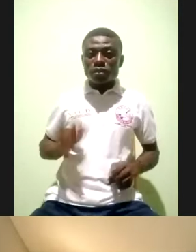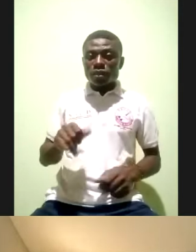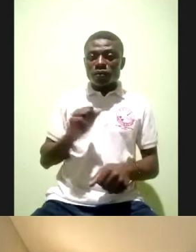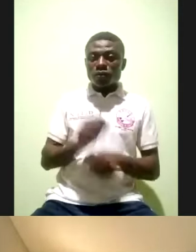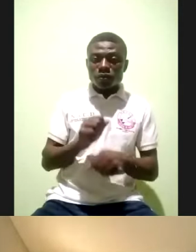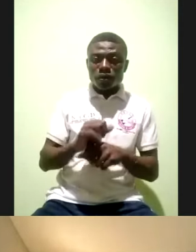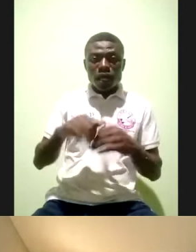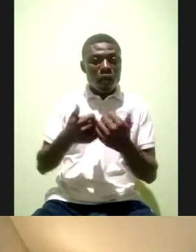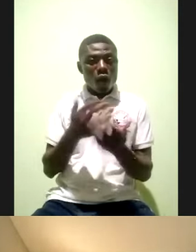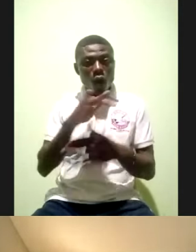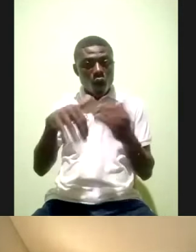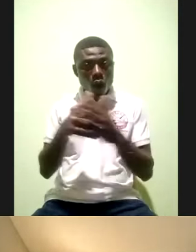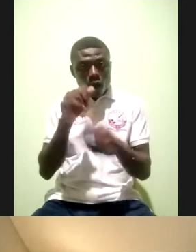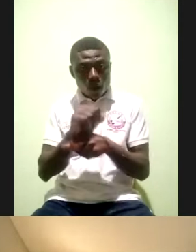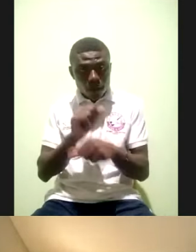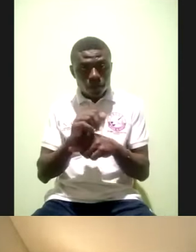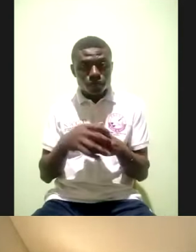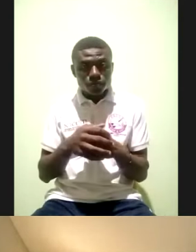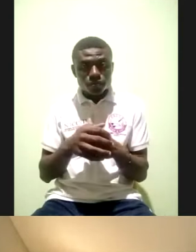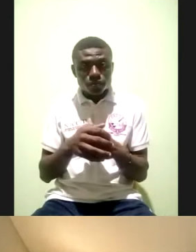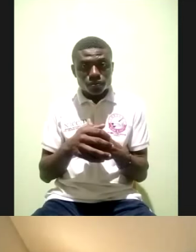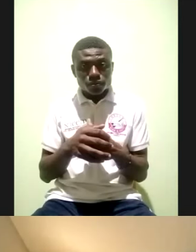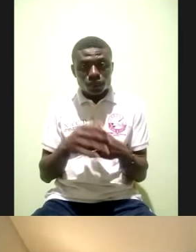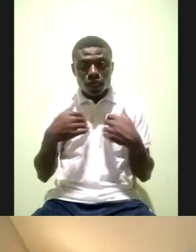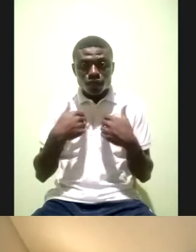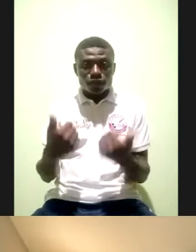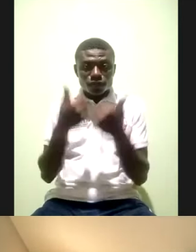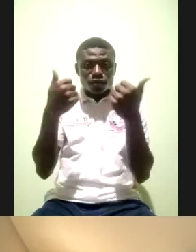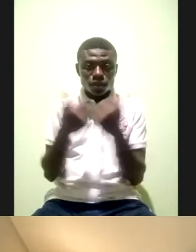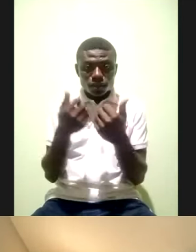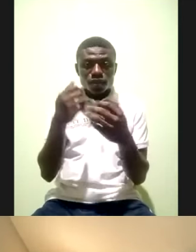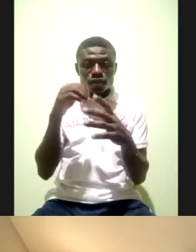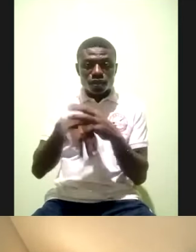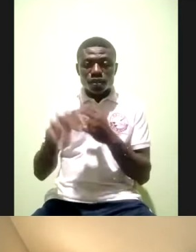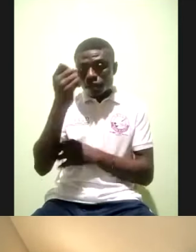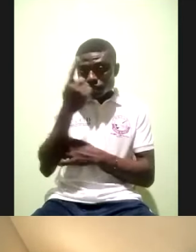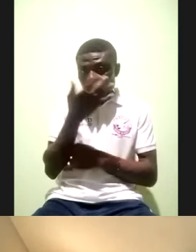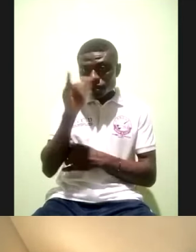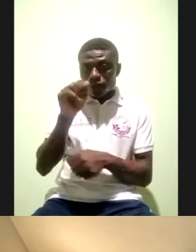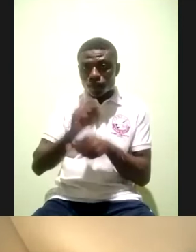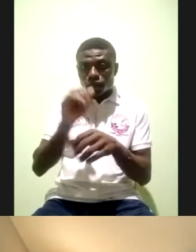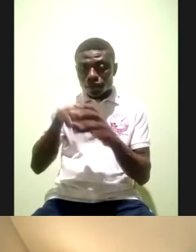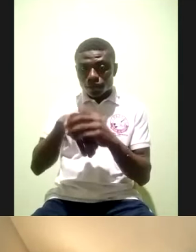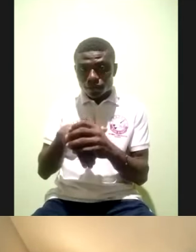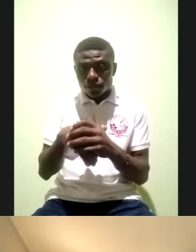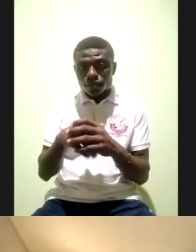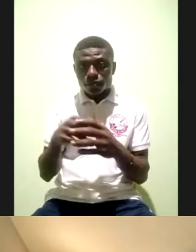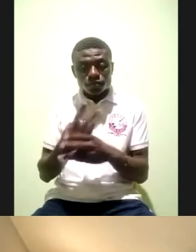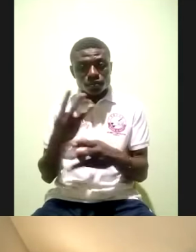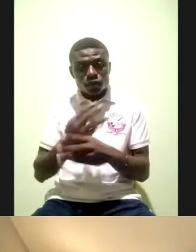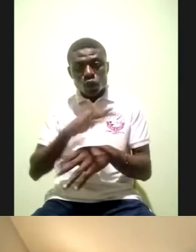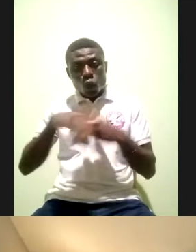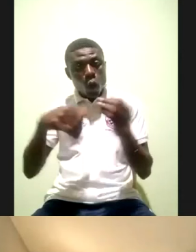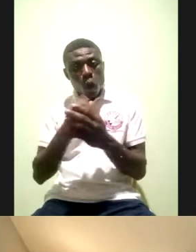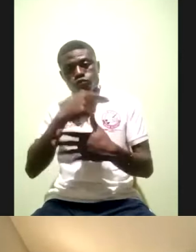impacted. They have challenges in understanding the charts and diagrams, maths, all those skills